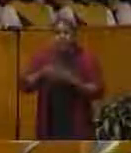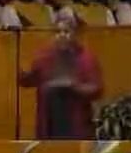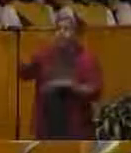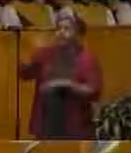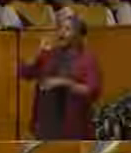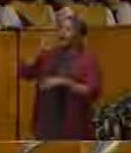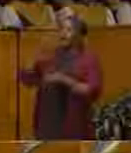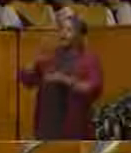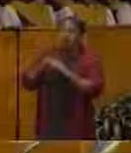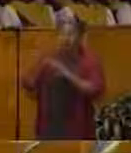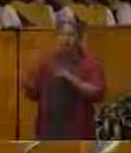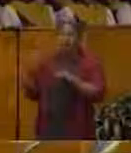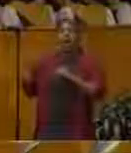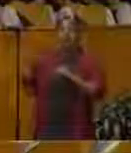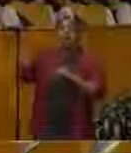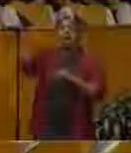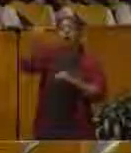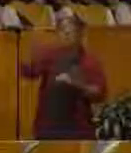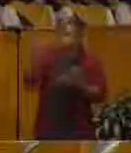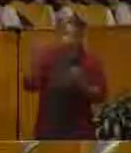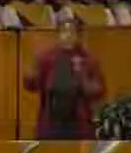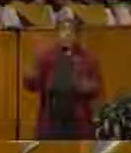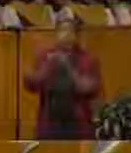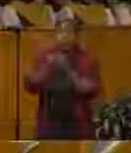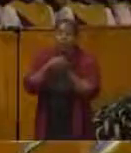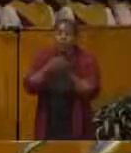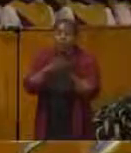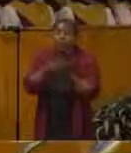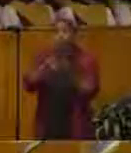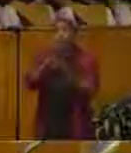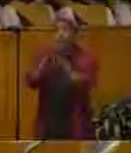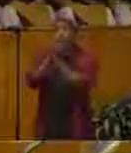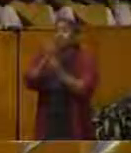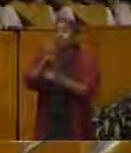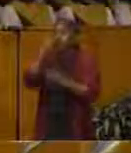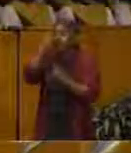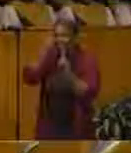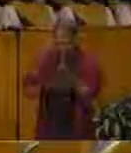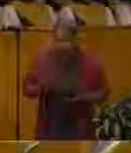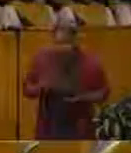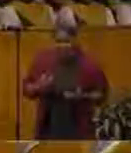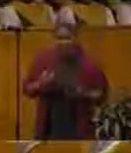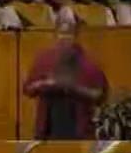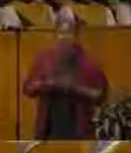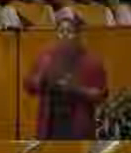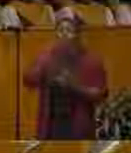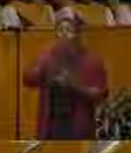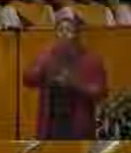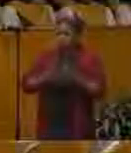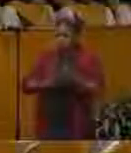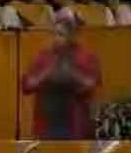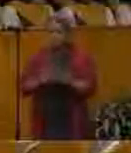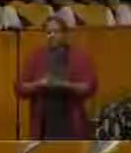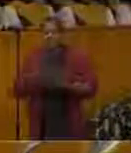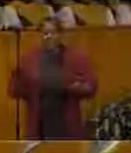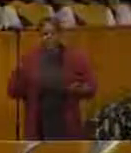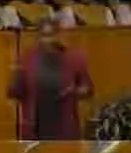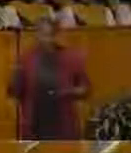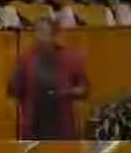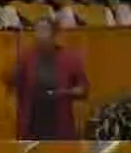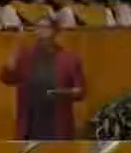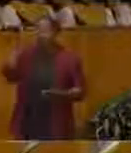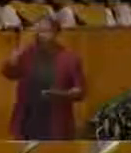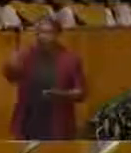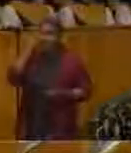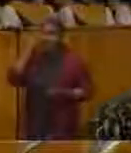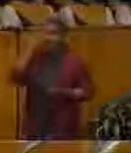gone exceedingly and abundantly above all you could ask or think. You should have walked in here knowing that if it had